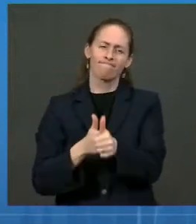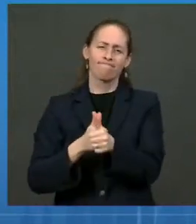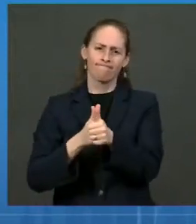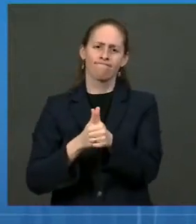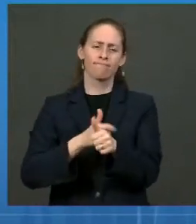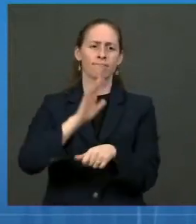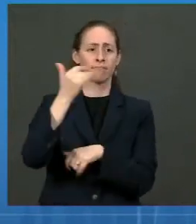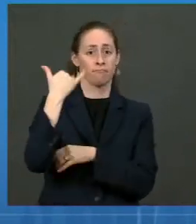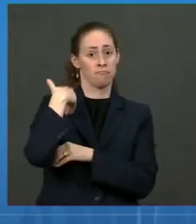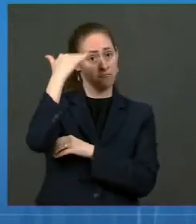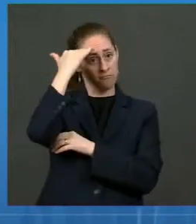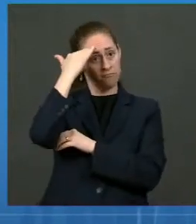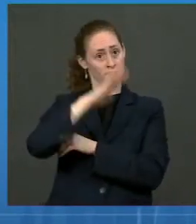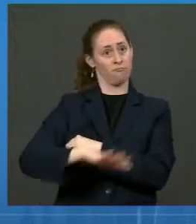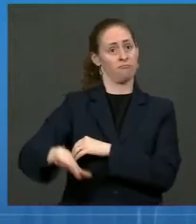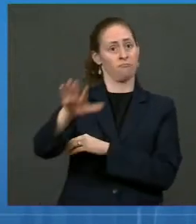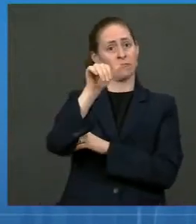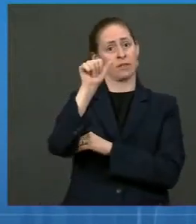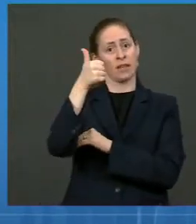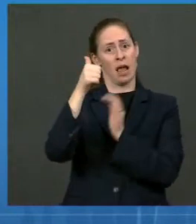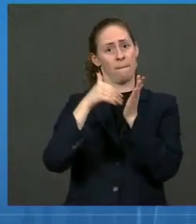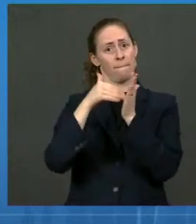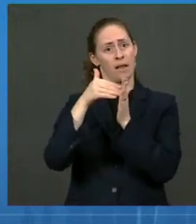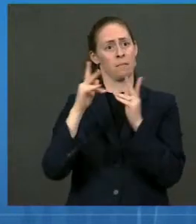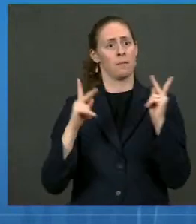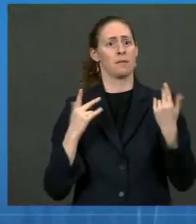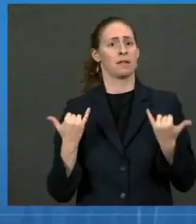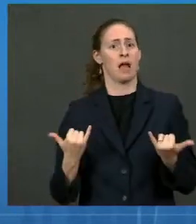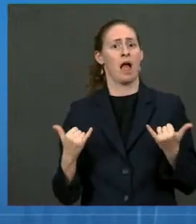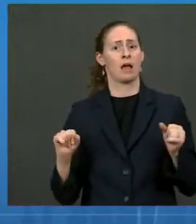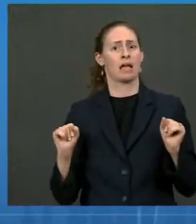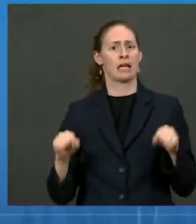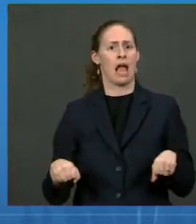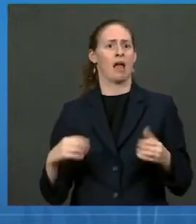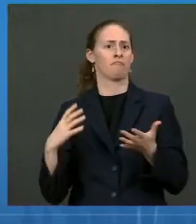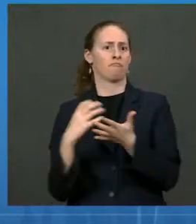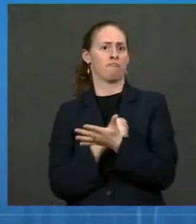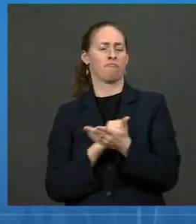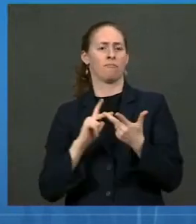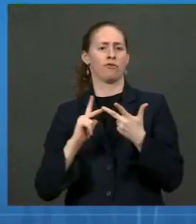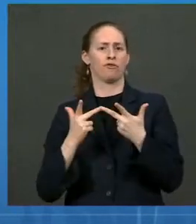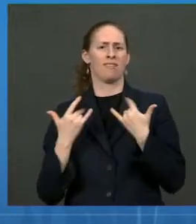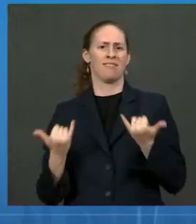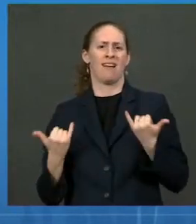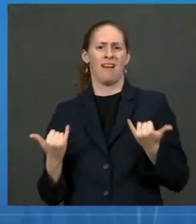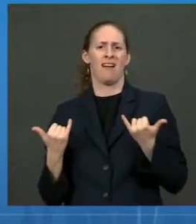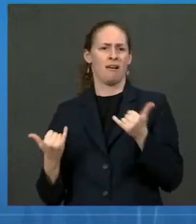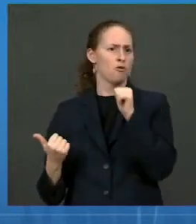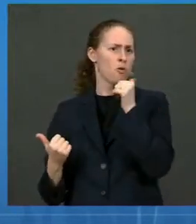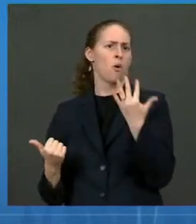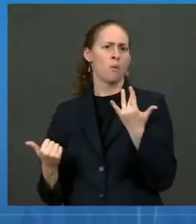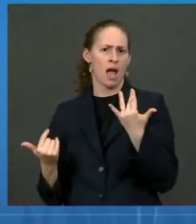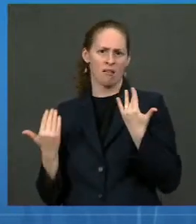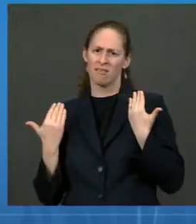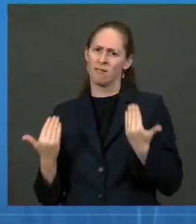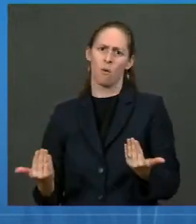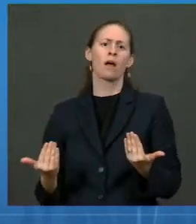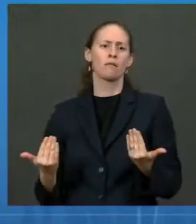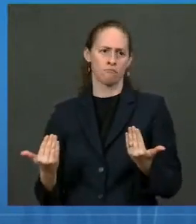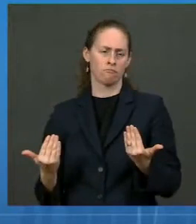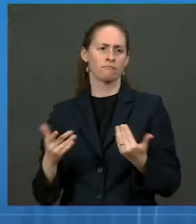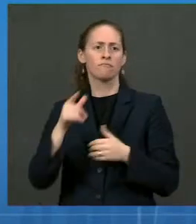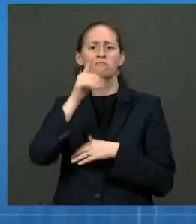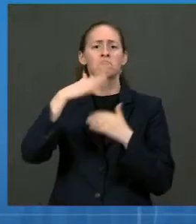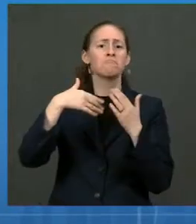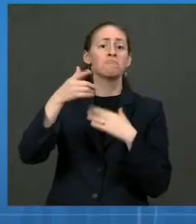for boosters, and we are encouraging everyone who is eligible, and especially those who are most vulnerable, those over the age of 65,